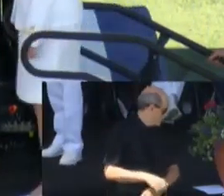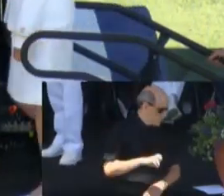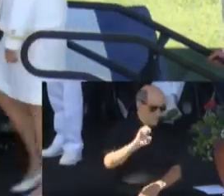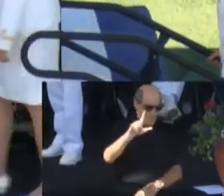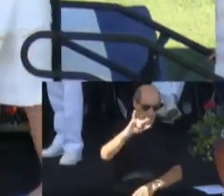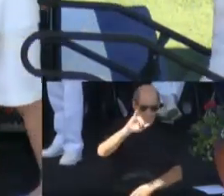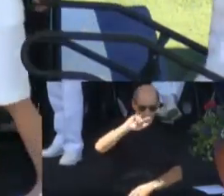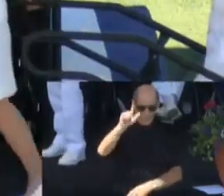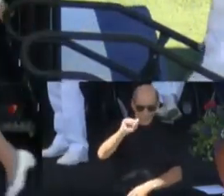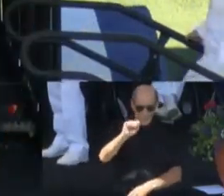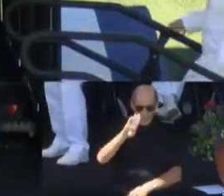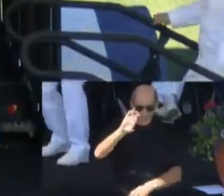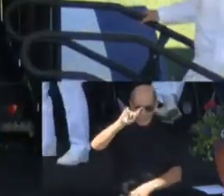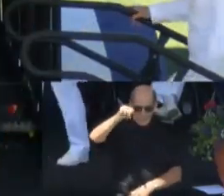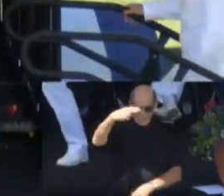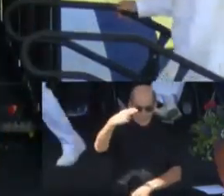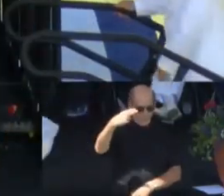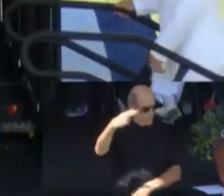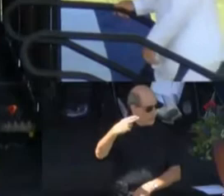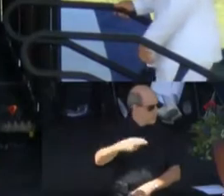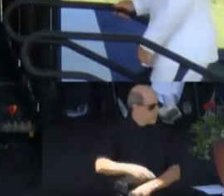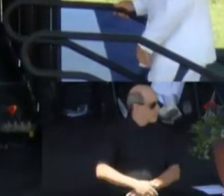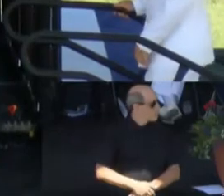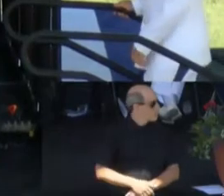Elizabeth Ann Grove.